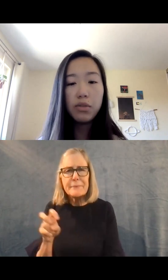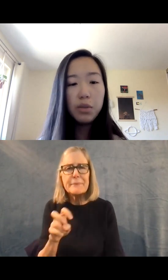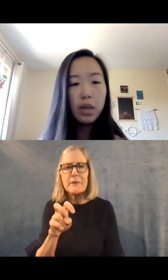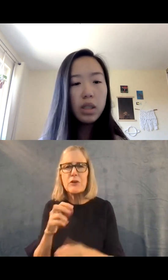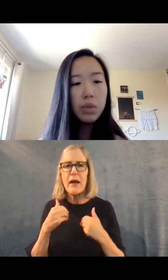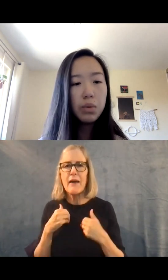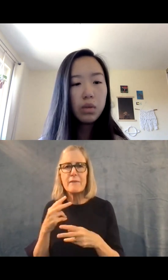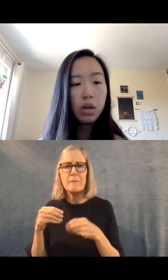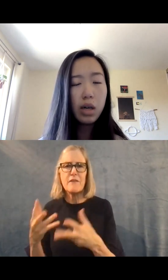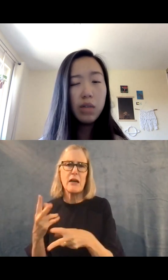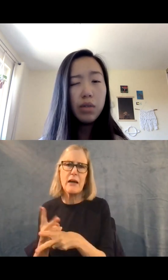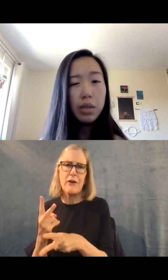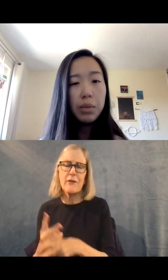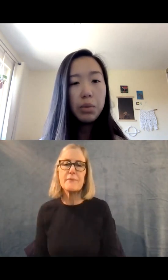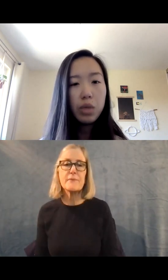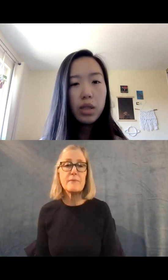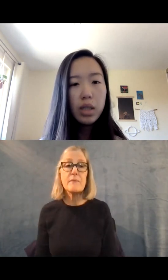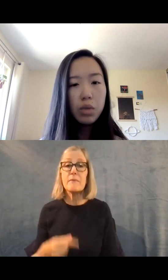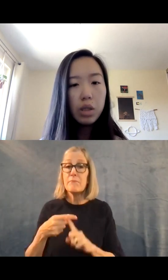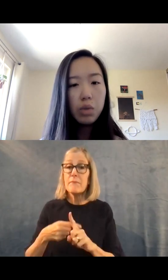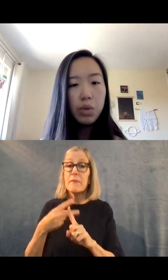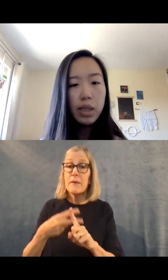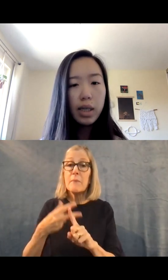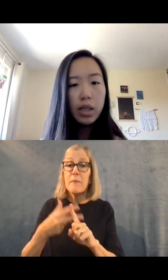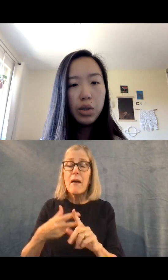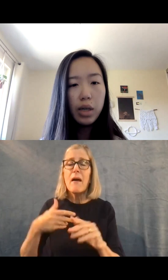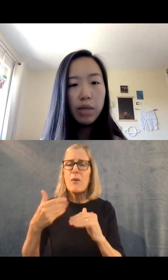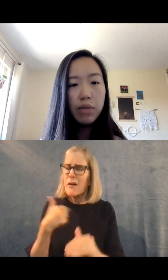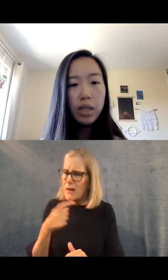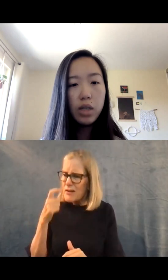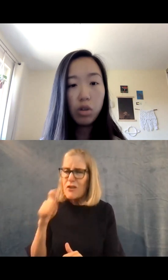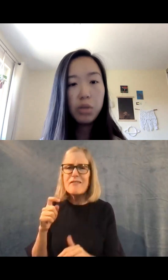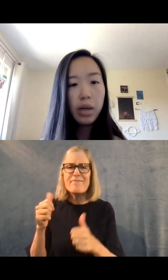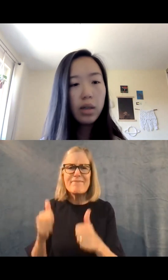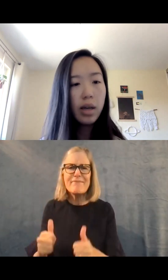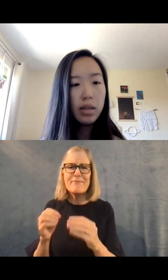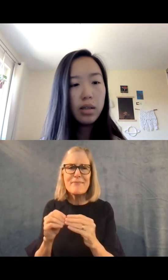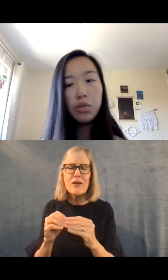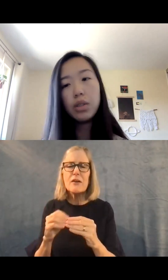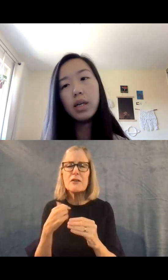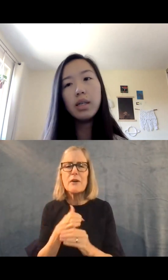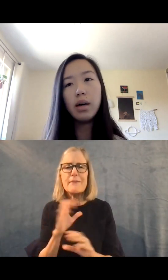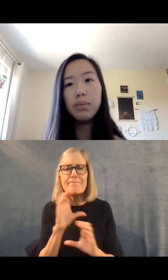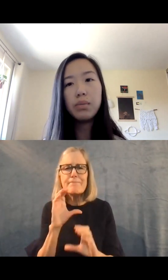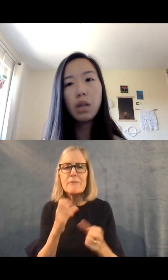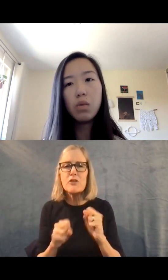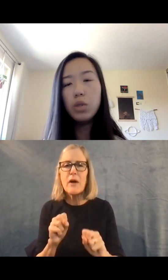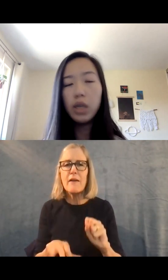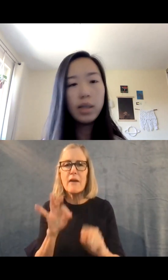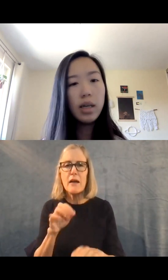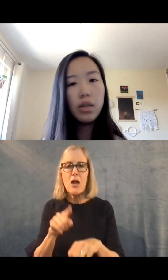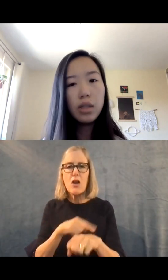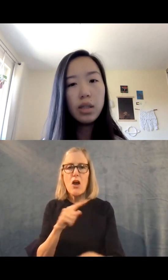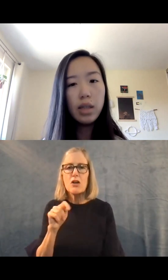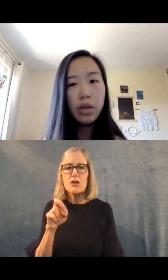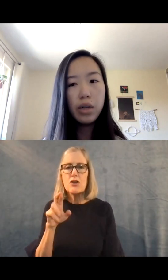After a few months, we saw kind of symptoms worsening, which is when we decided to kind of seek long-term care. As Daniel said, when you get